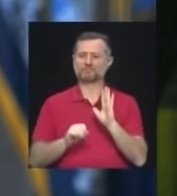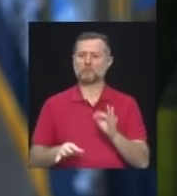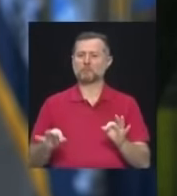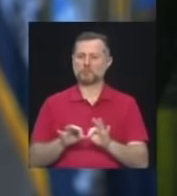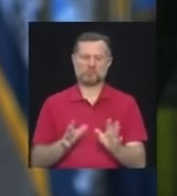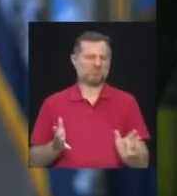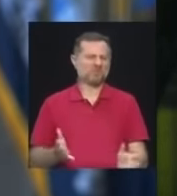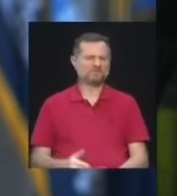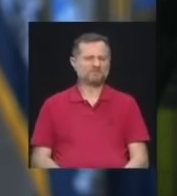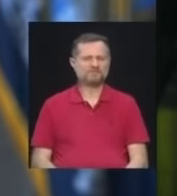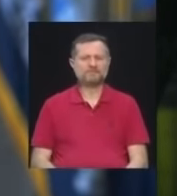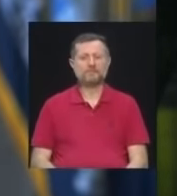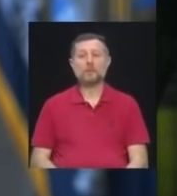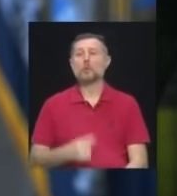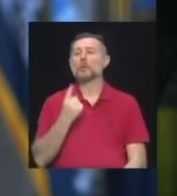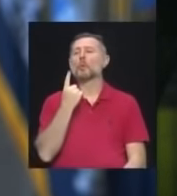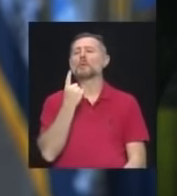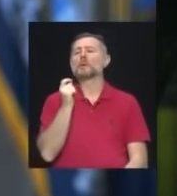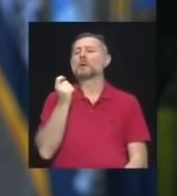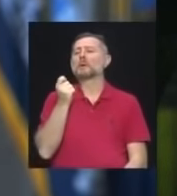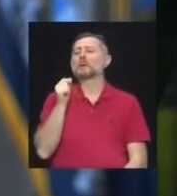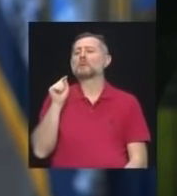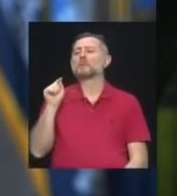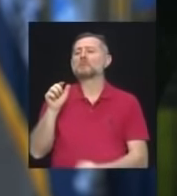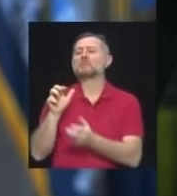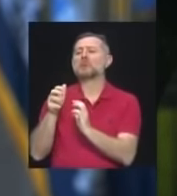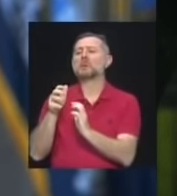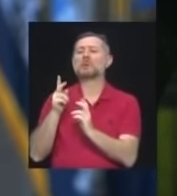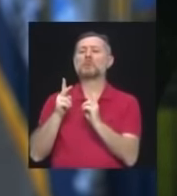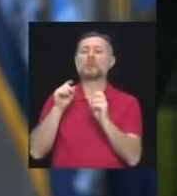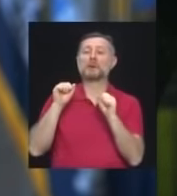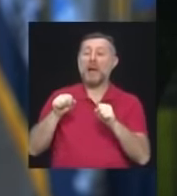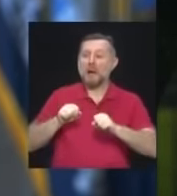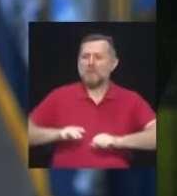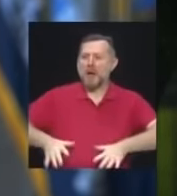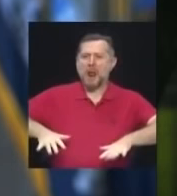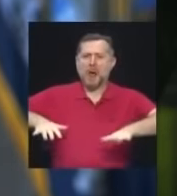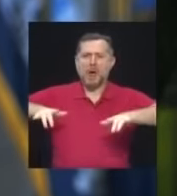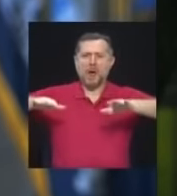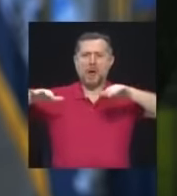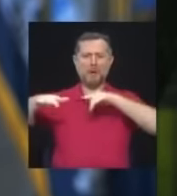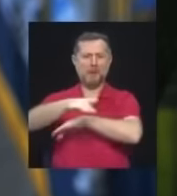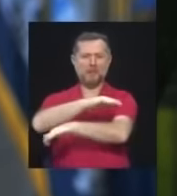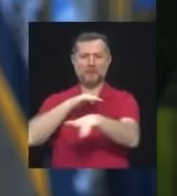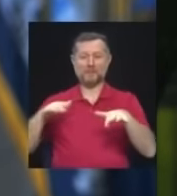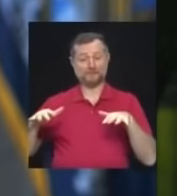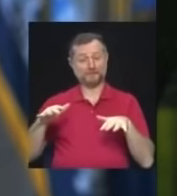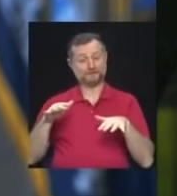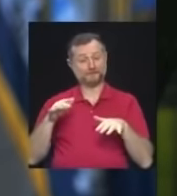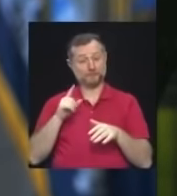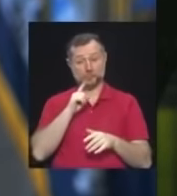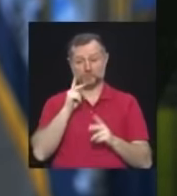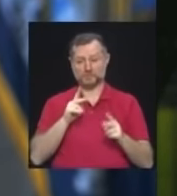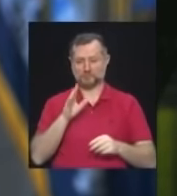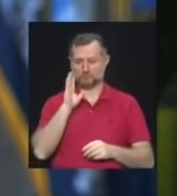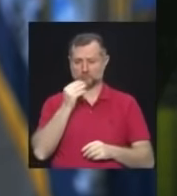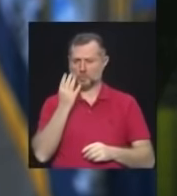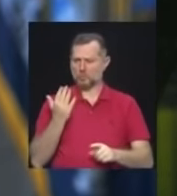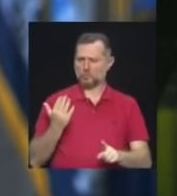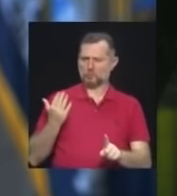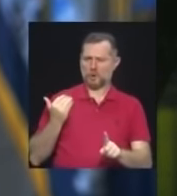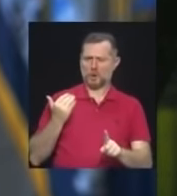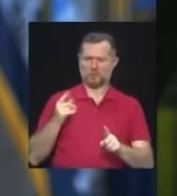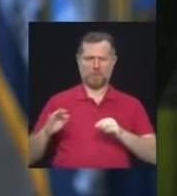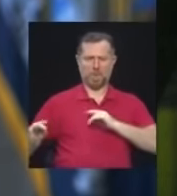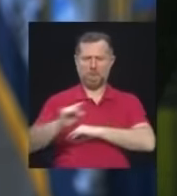start a stampede. Yeah. But at one point, everyone looks around and says, why are we running? The